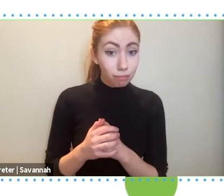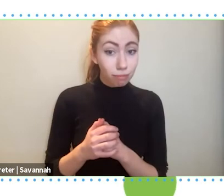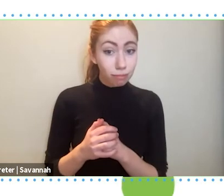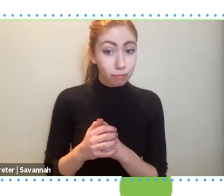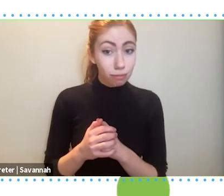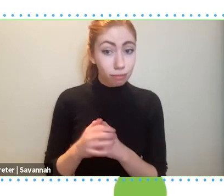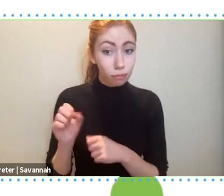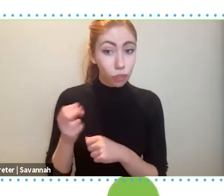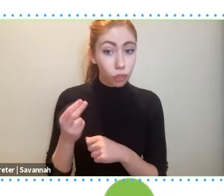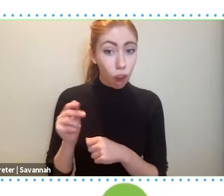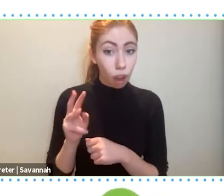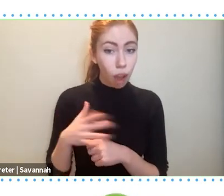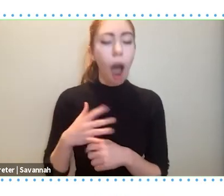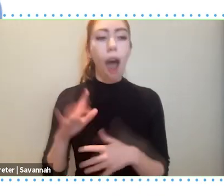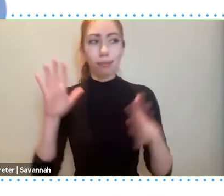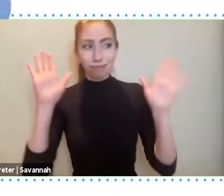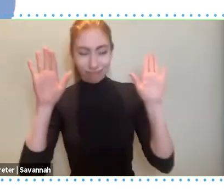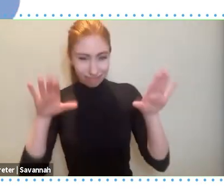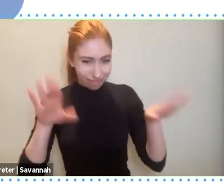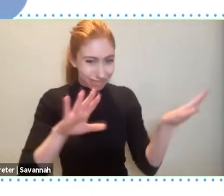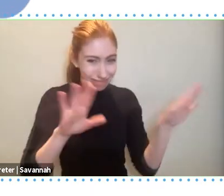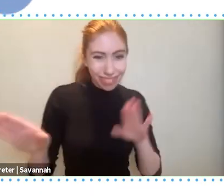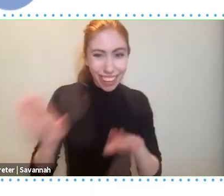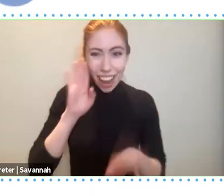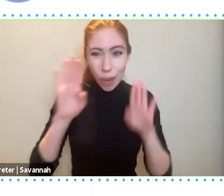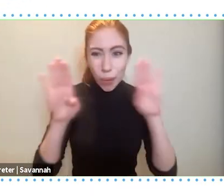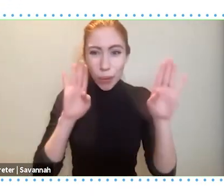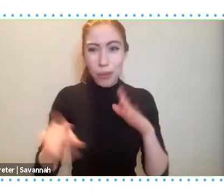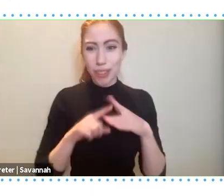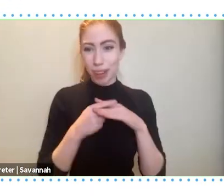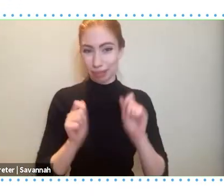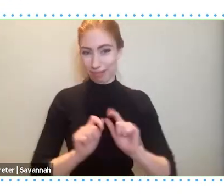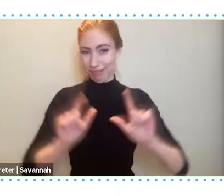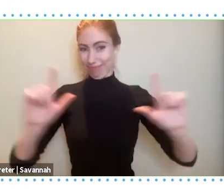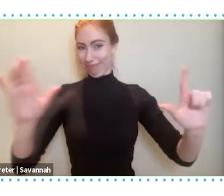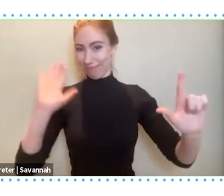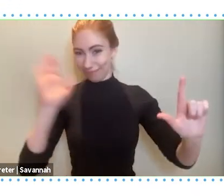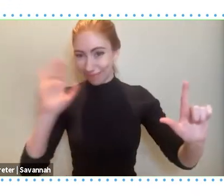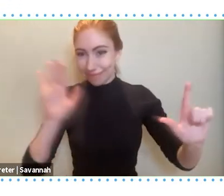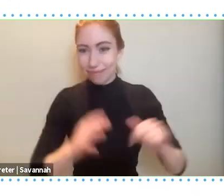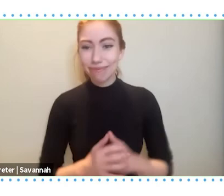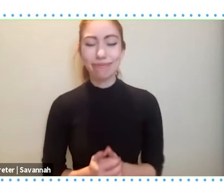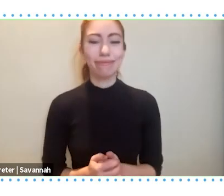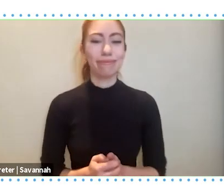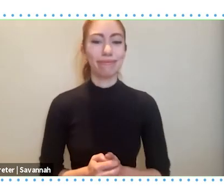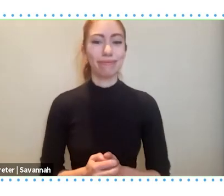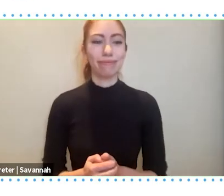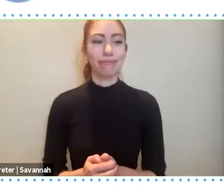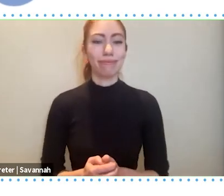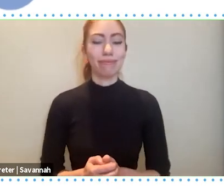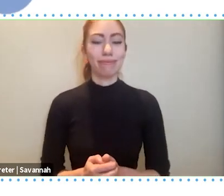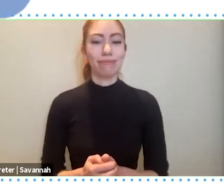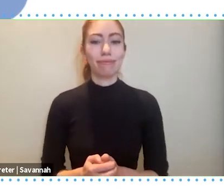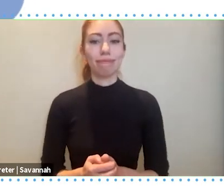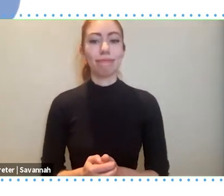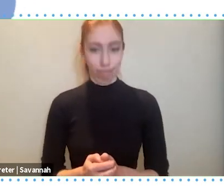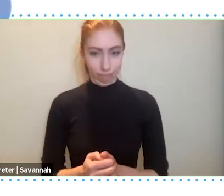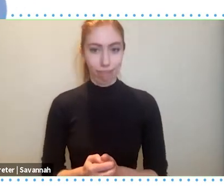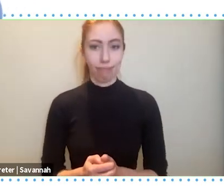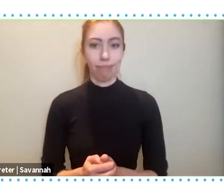I'm starting my video. Here we go. Okay, so as Jeanne said,